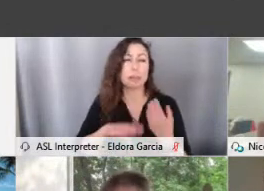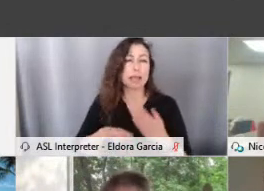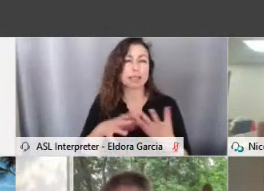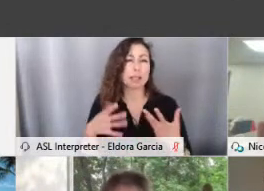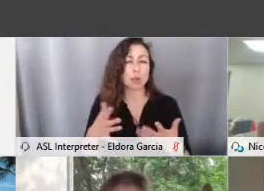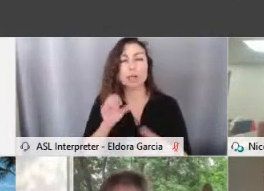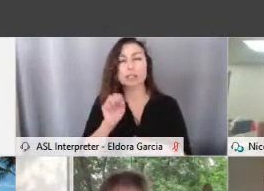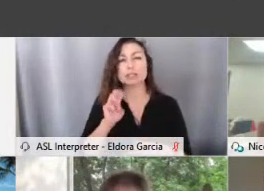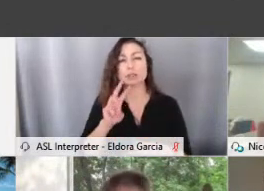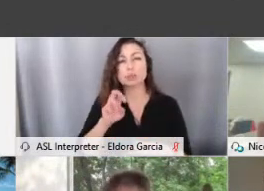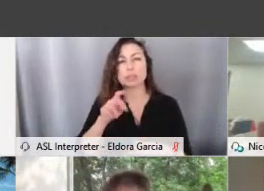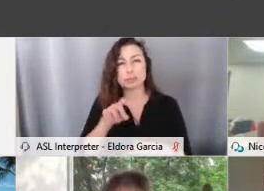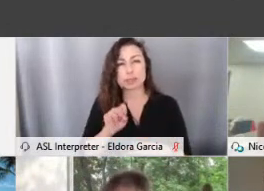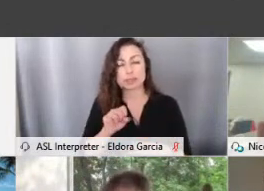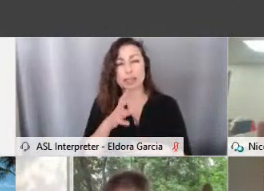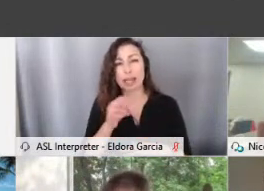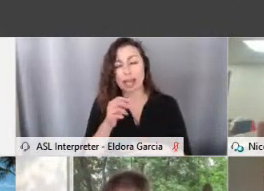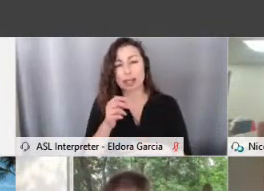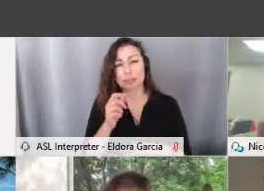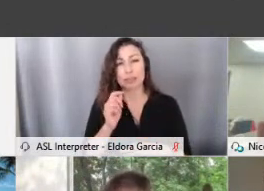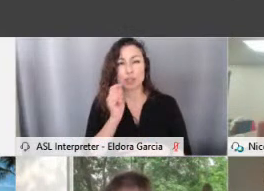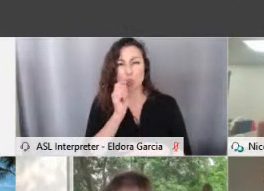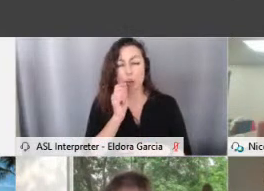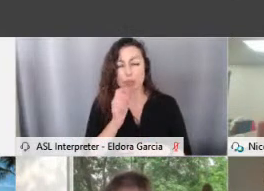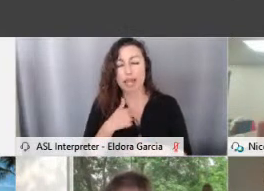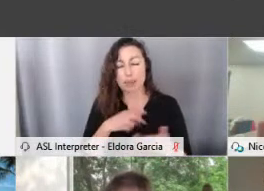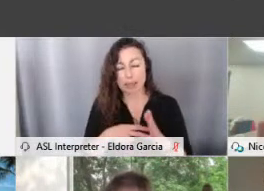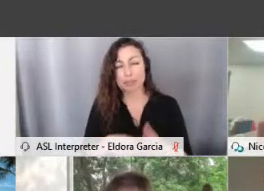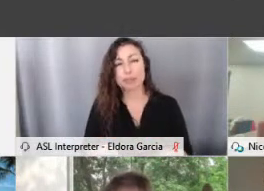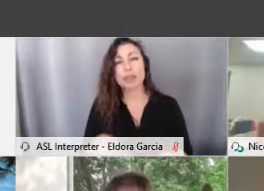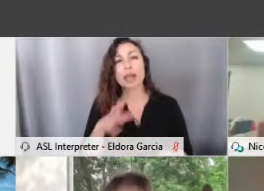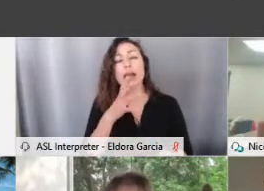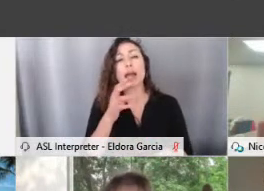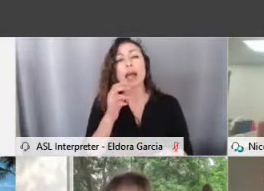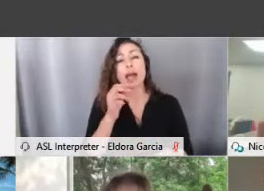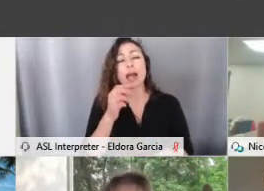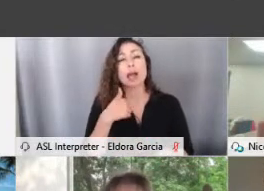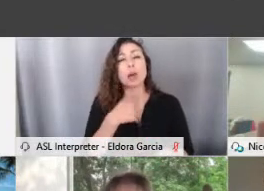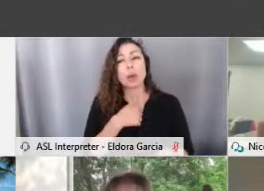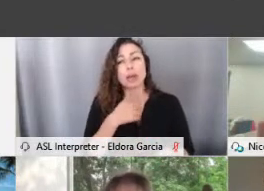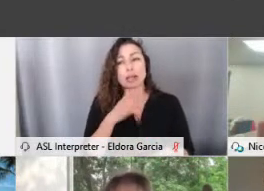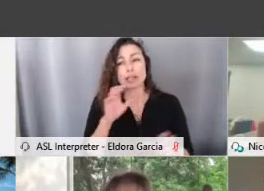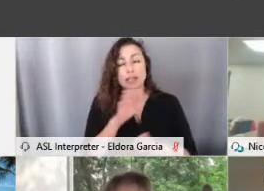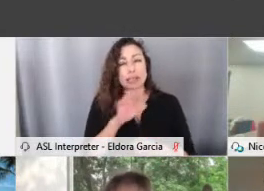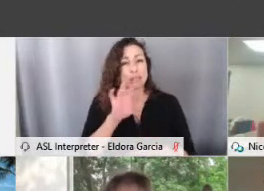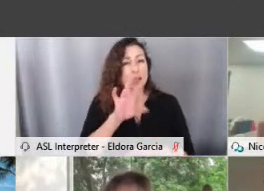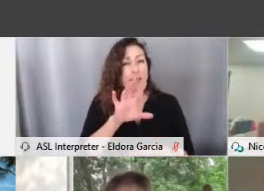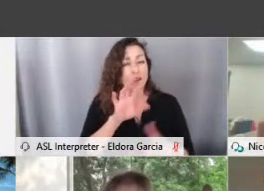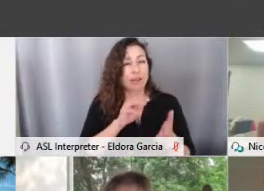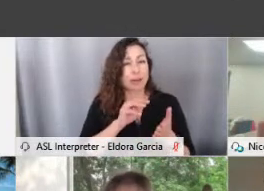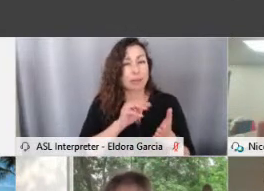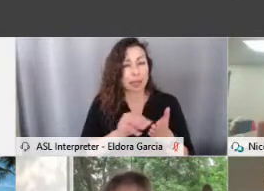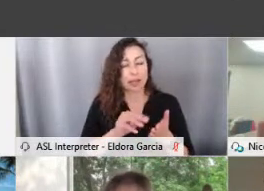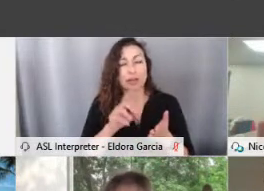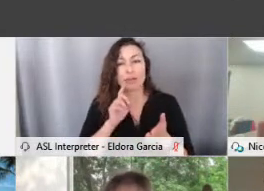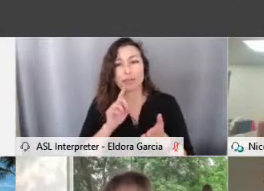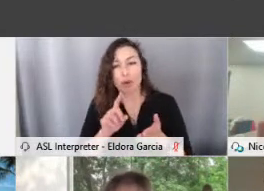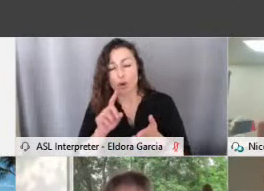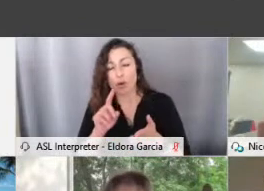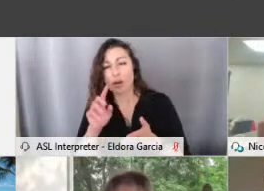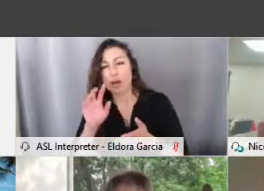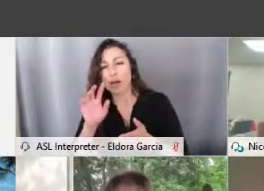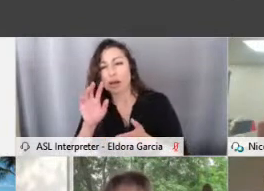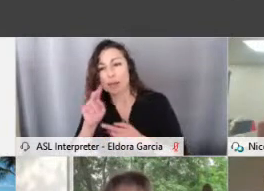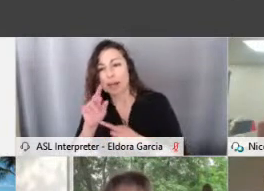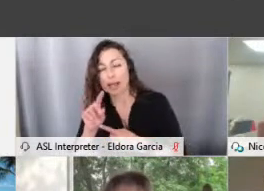sweeps. And if I remember accurately at the time, it seemed that we swept $75 million for Medicaid plus 3%